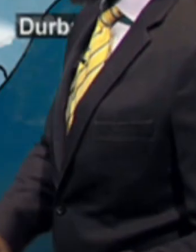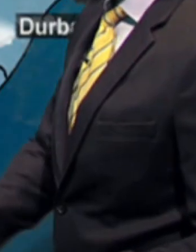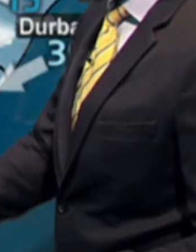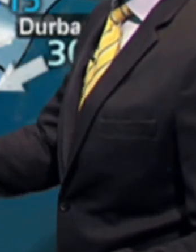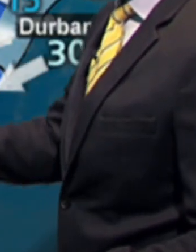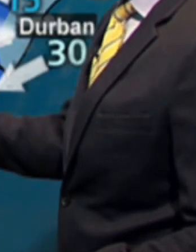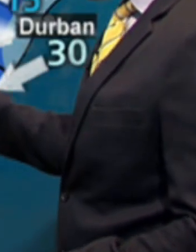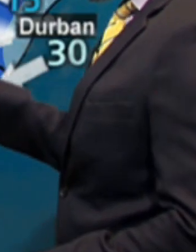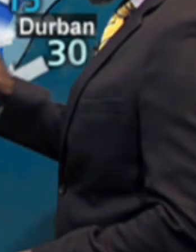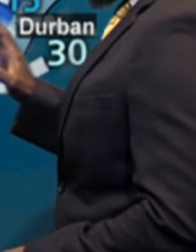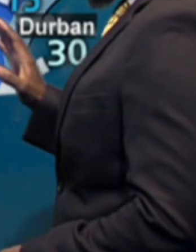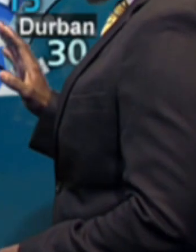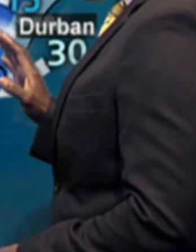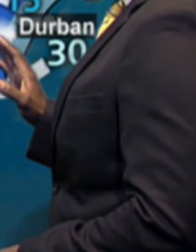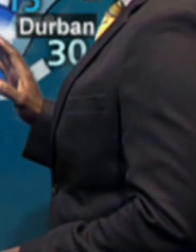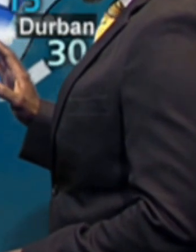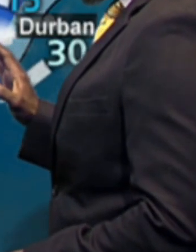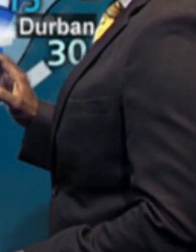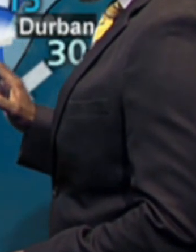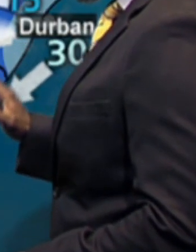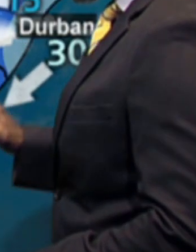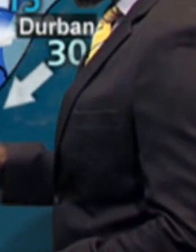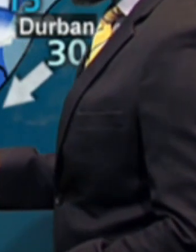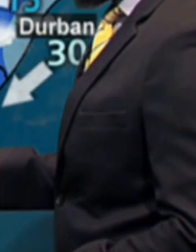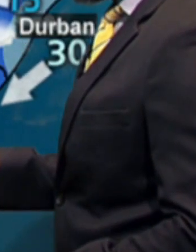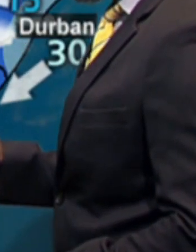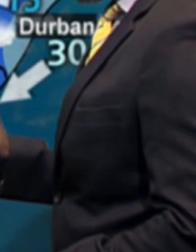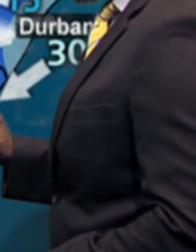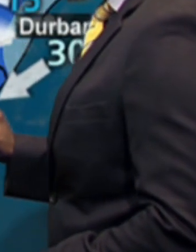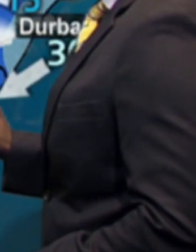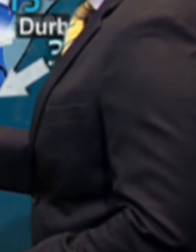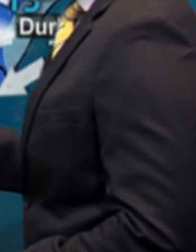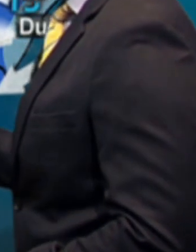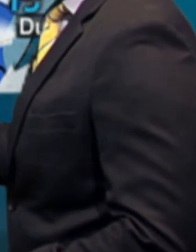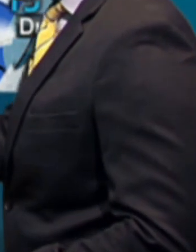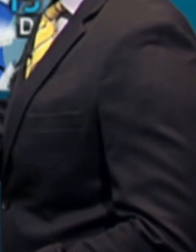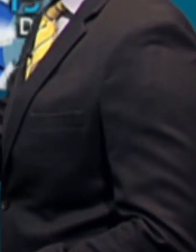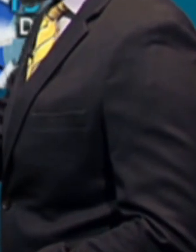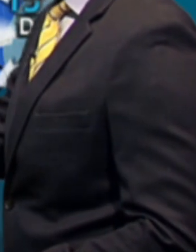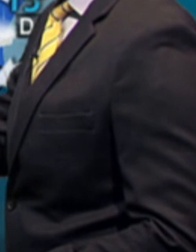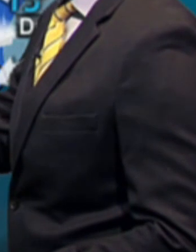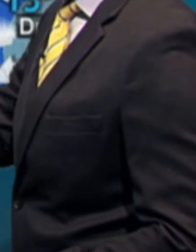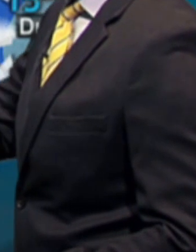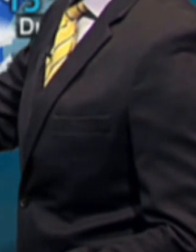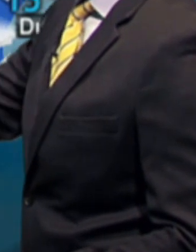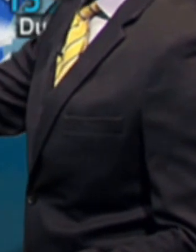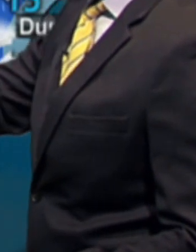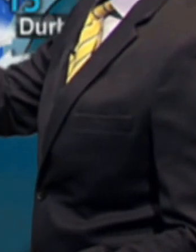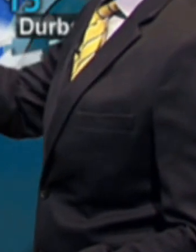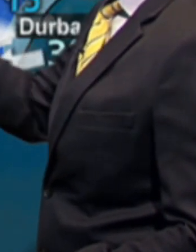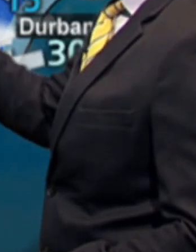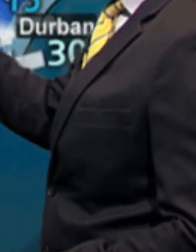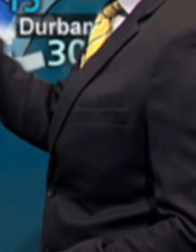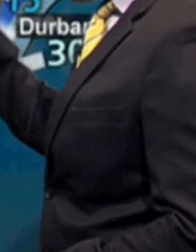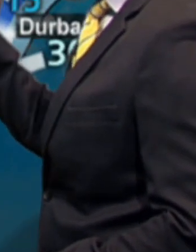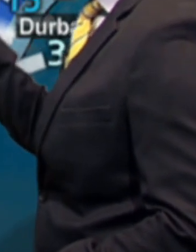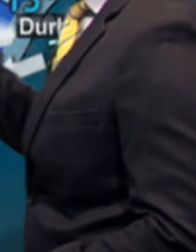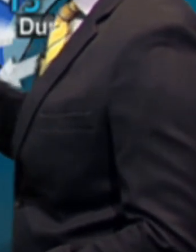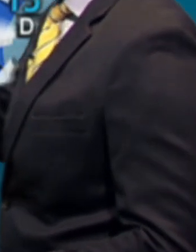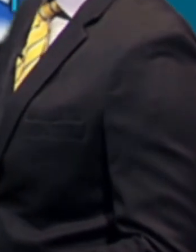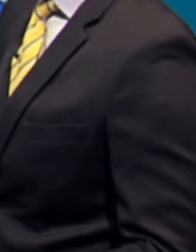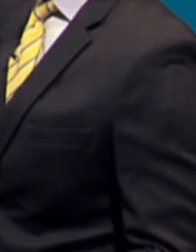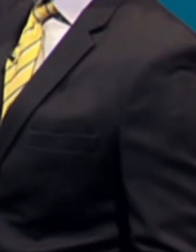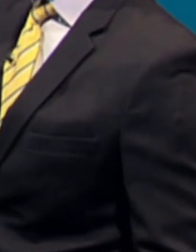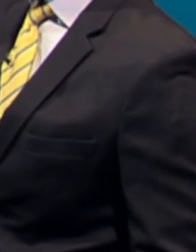tse maatla e tla hlelebellwe dinana re jwalo tla hona ka haro Thekong Kapa Boshabela sentse ke sa lwa hona ka haro Bloemfontein Masekolareng boholo ba naha ya